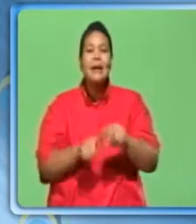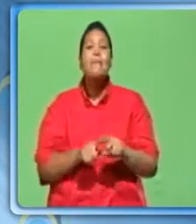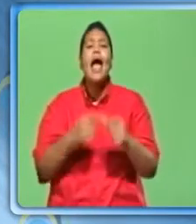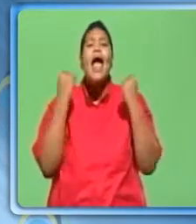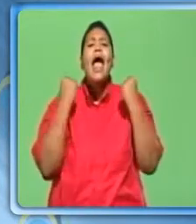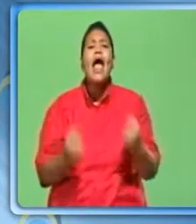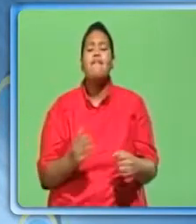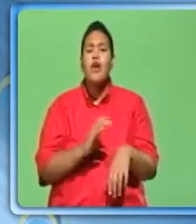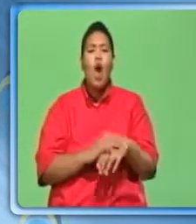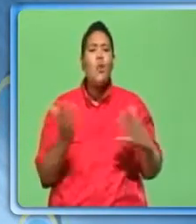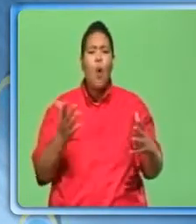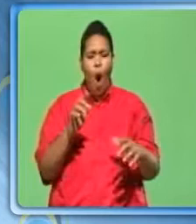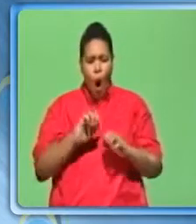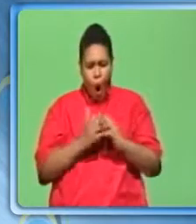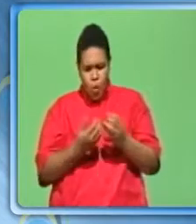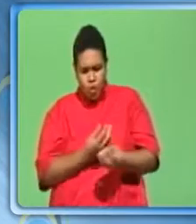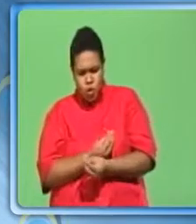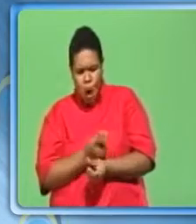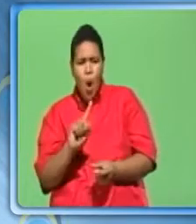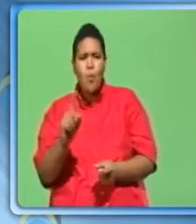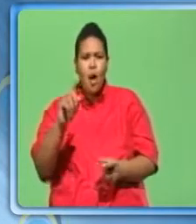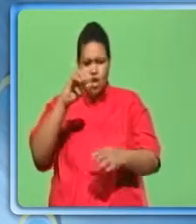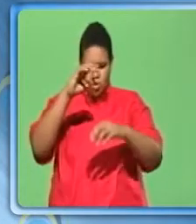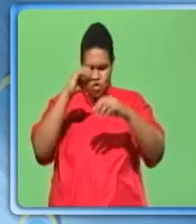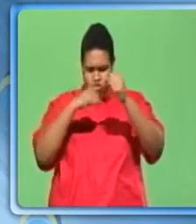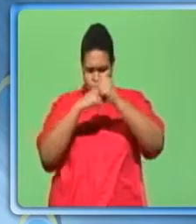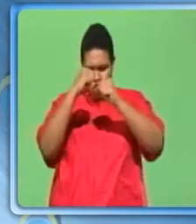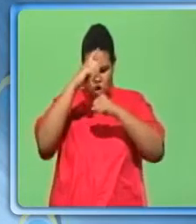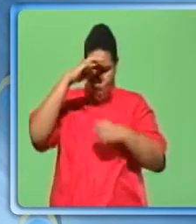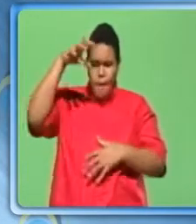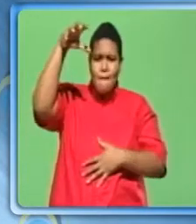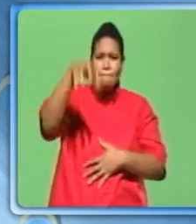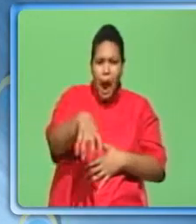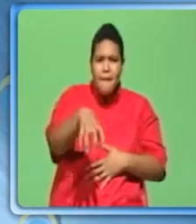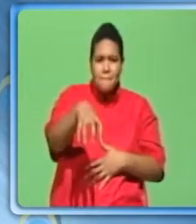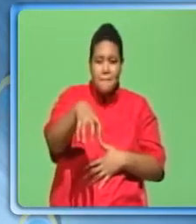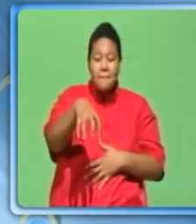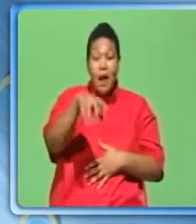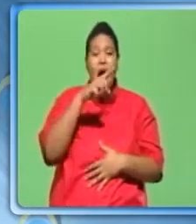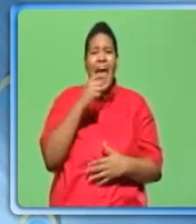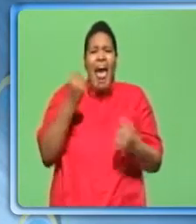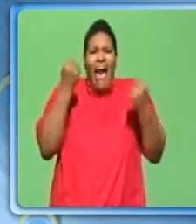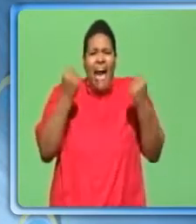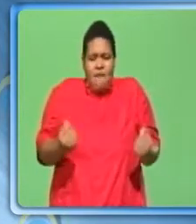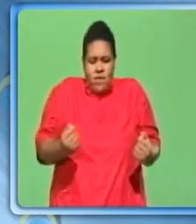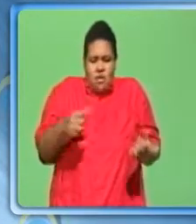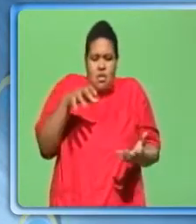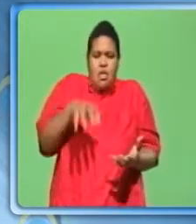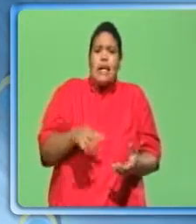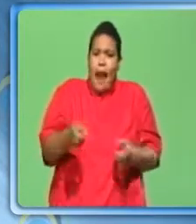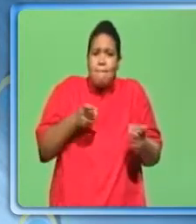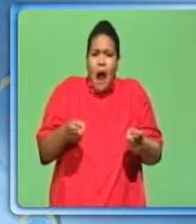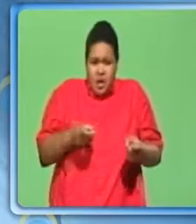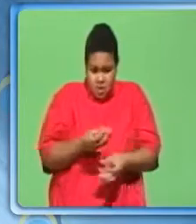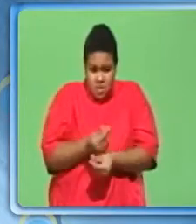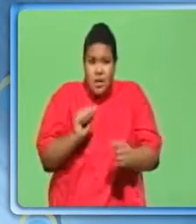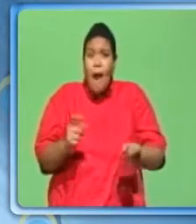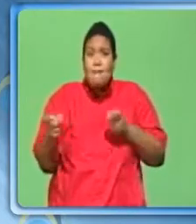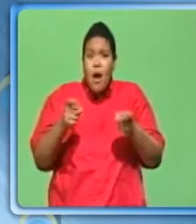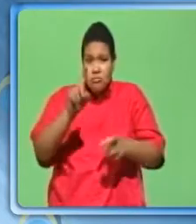the nature of the soil on which the structure will rest and the load which the soil is expected to